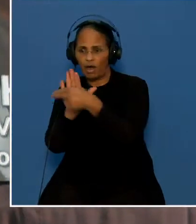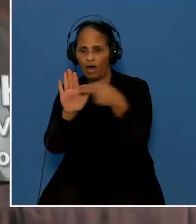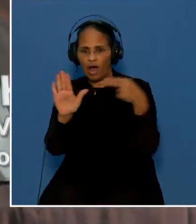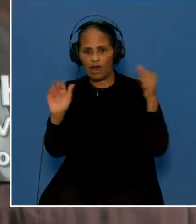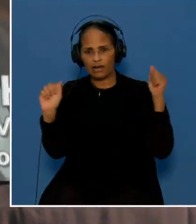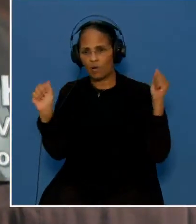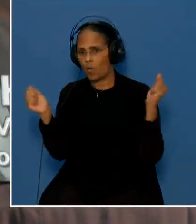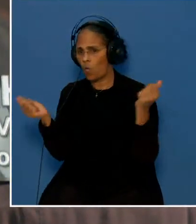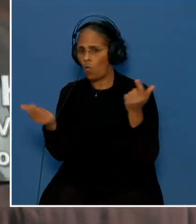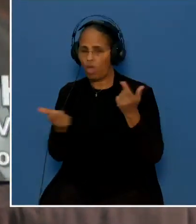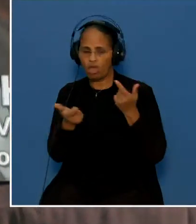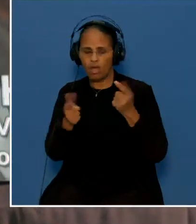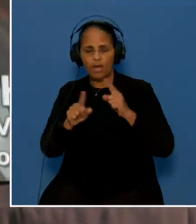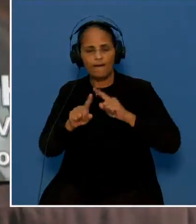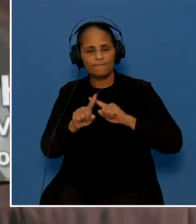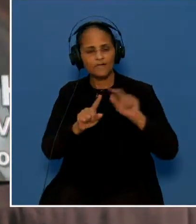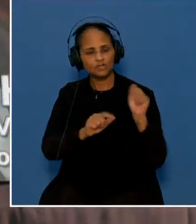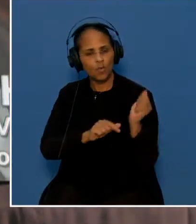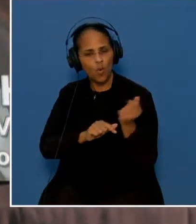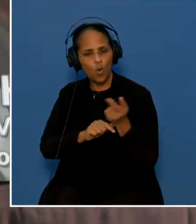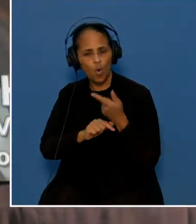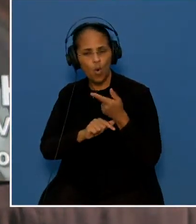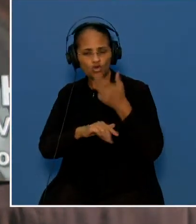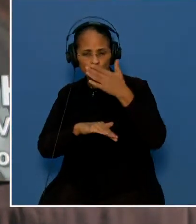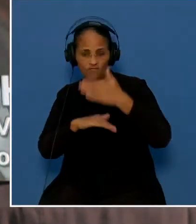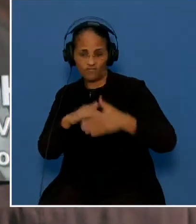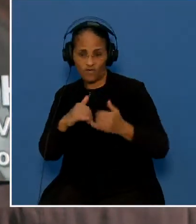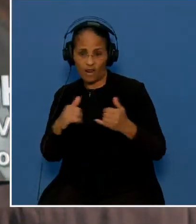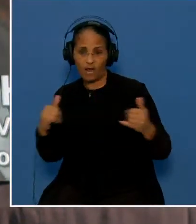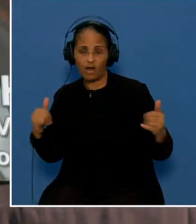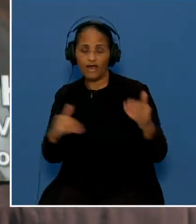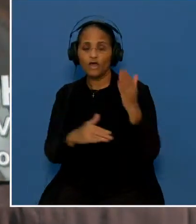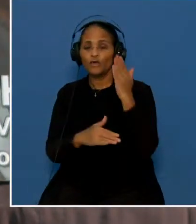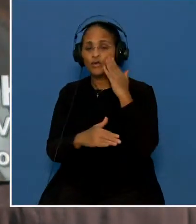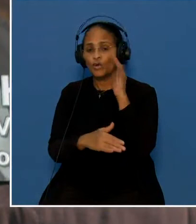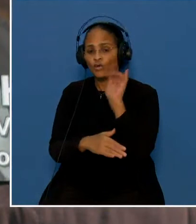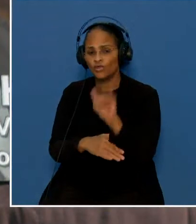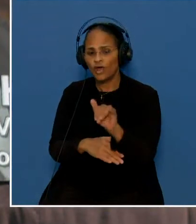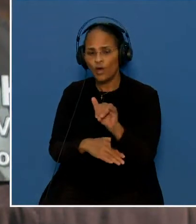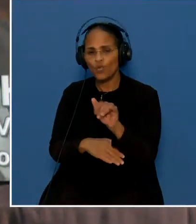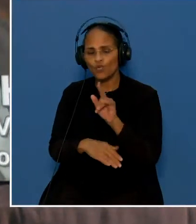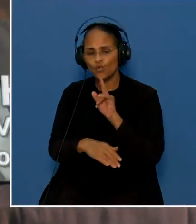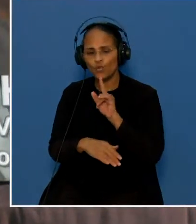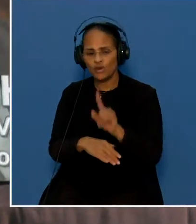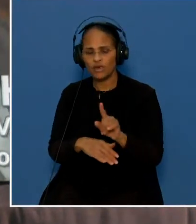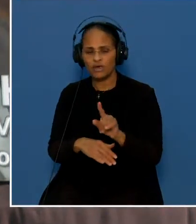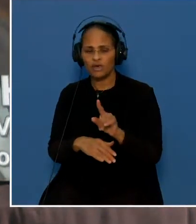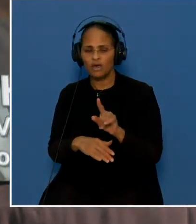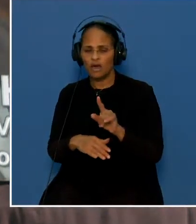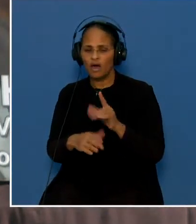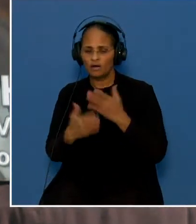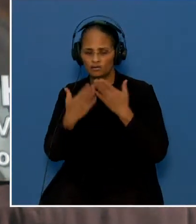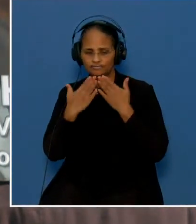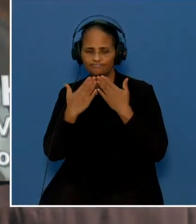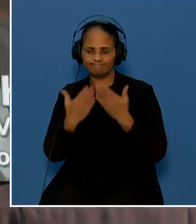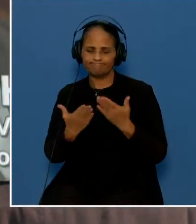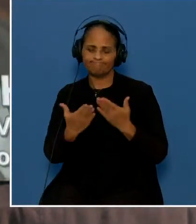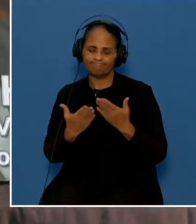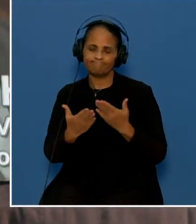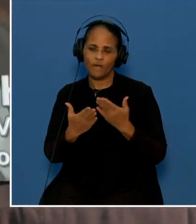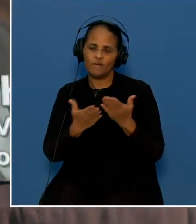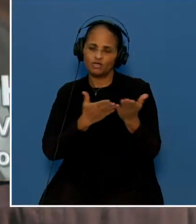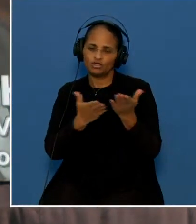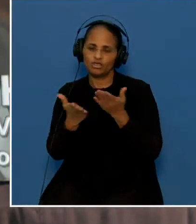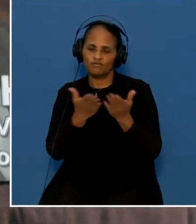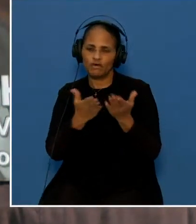all. But to all of you on the front lines, know that we are heartened by your service. I wish to